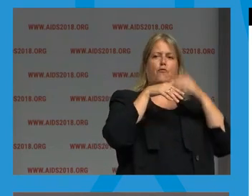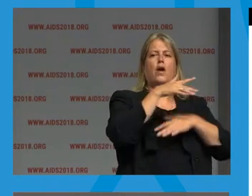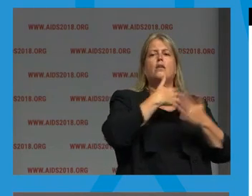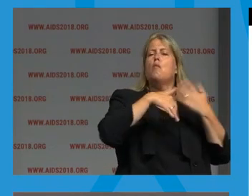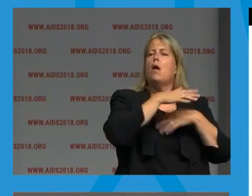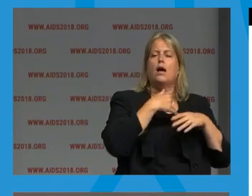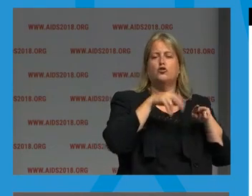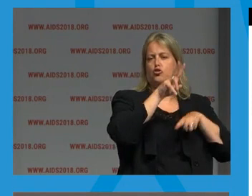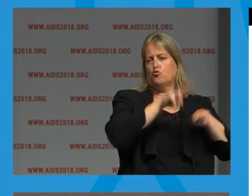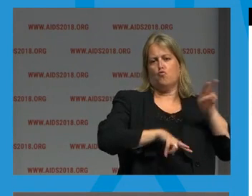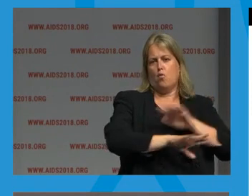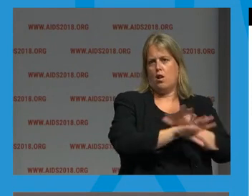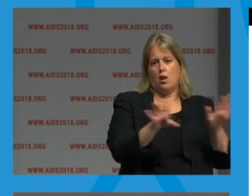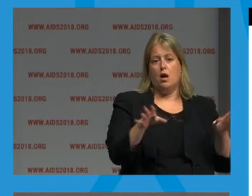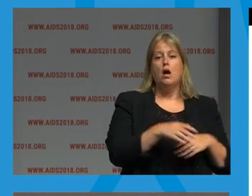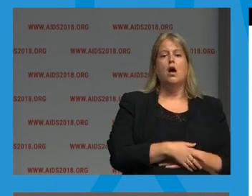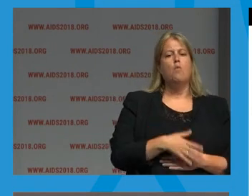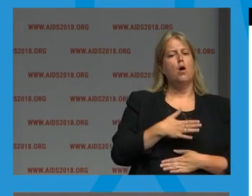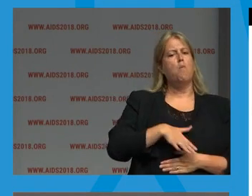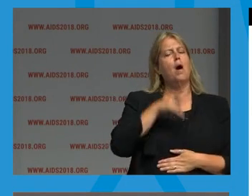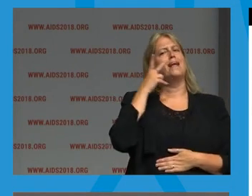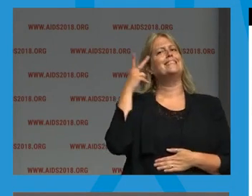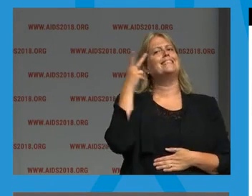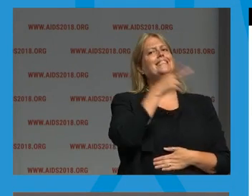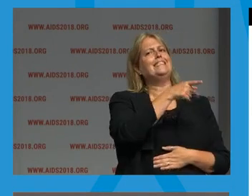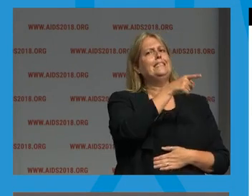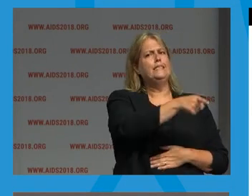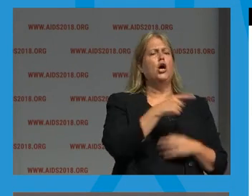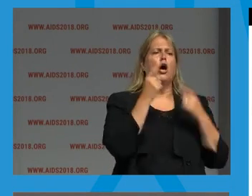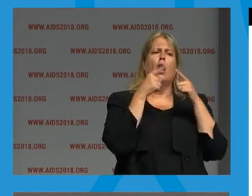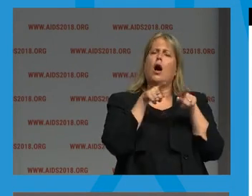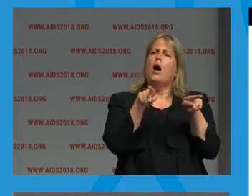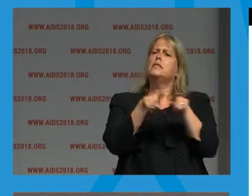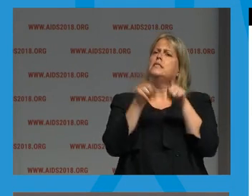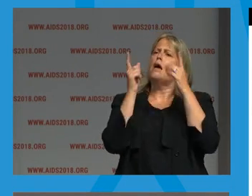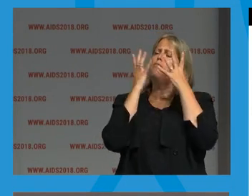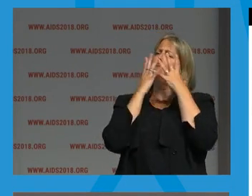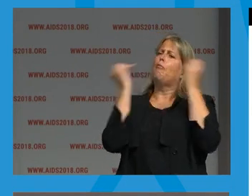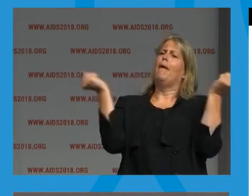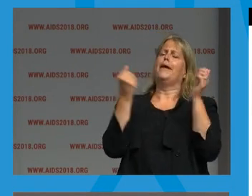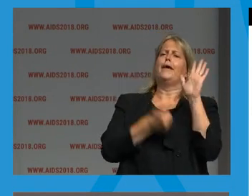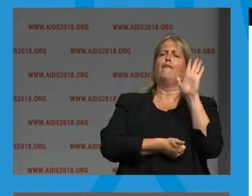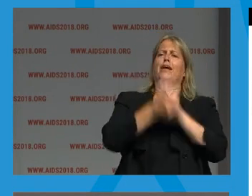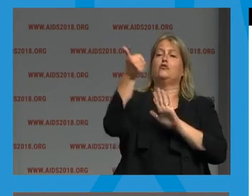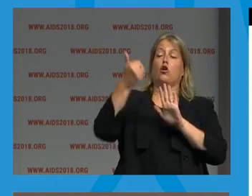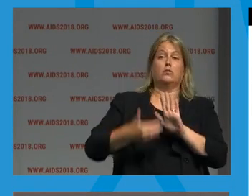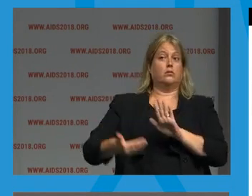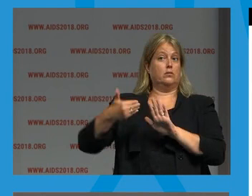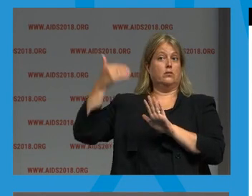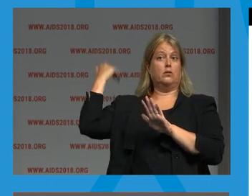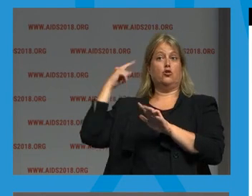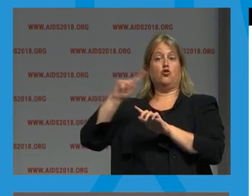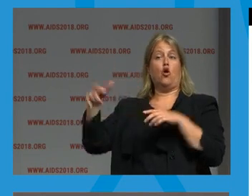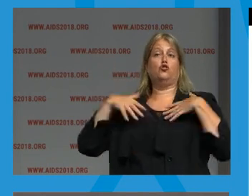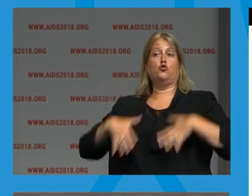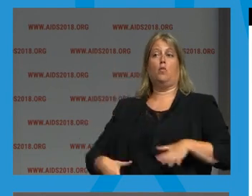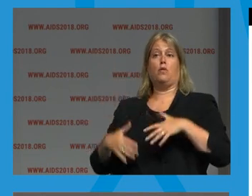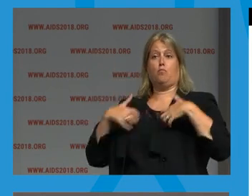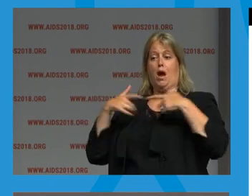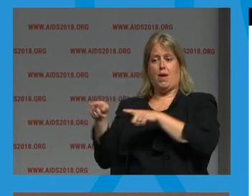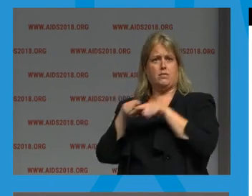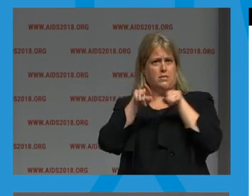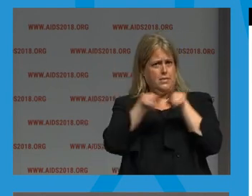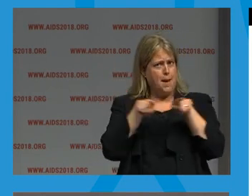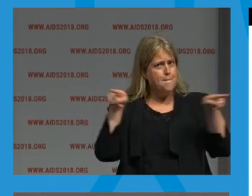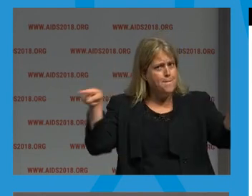the purpose was to see if we had the dramatic results that were reported in the non-human primate.